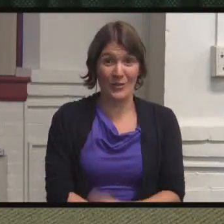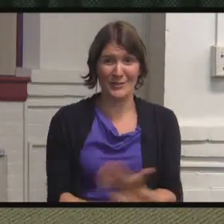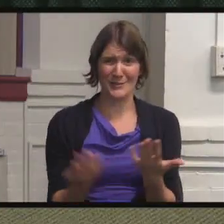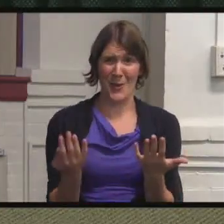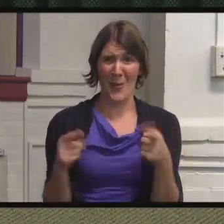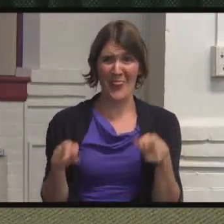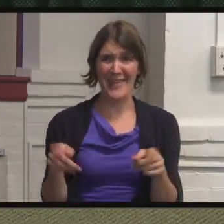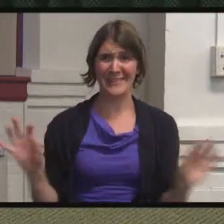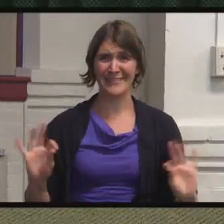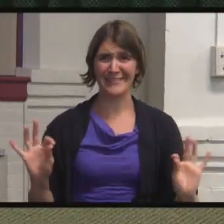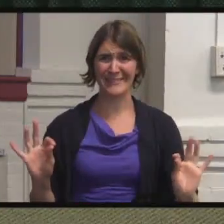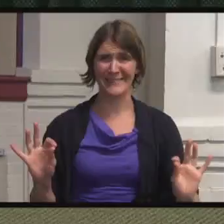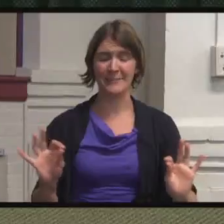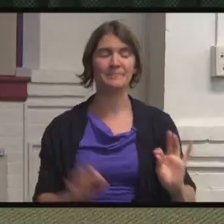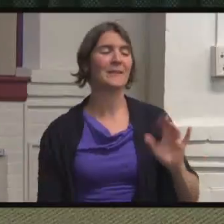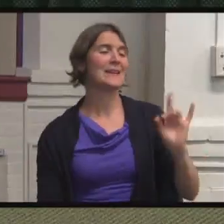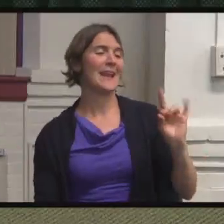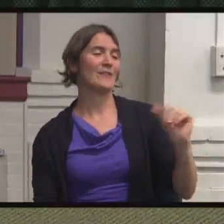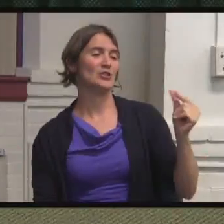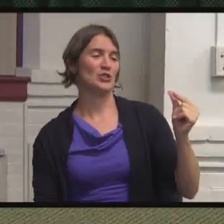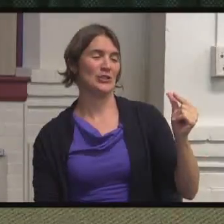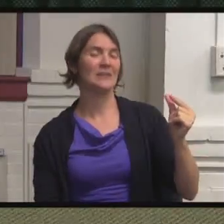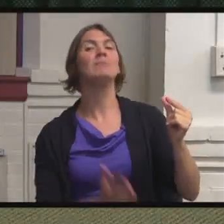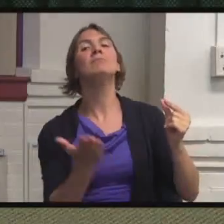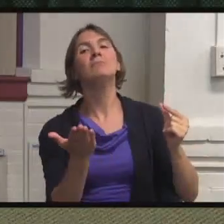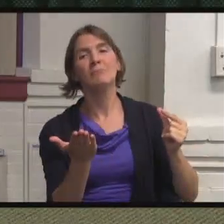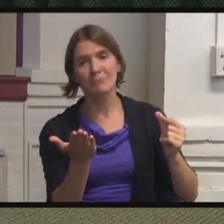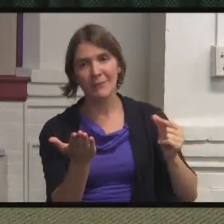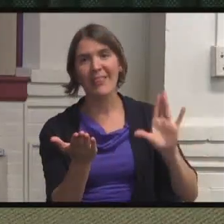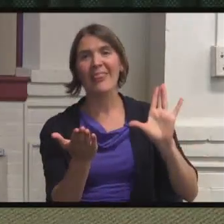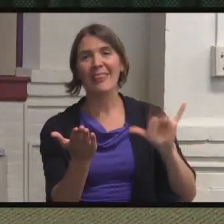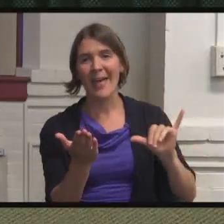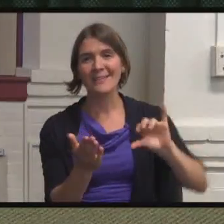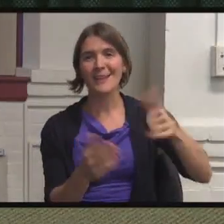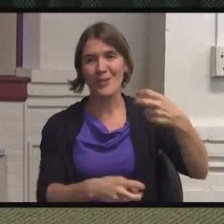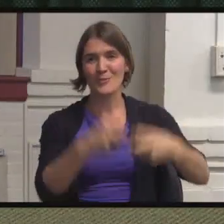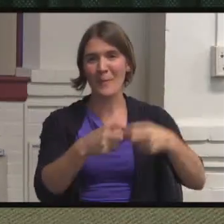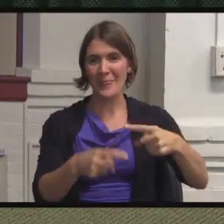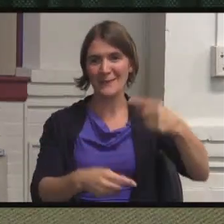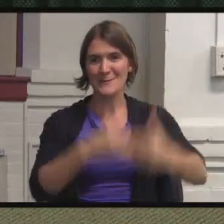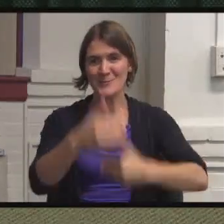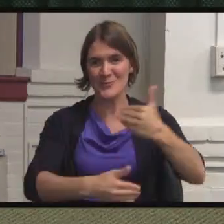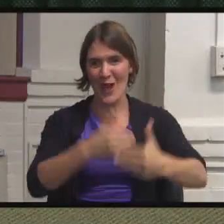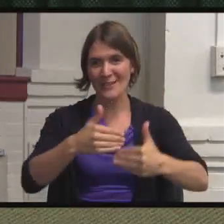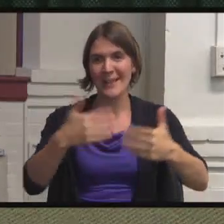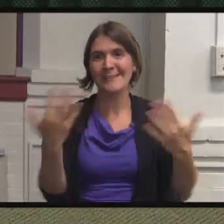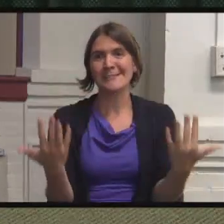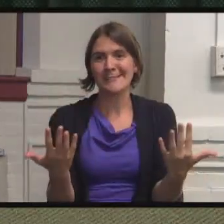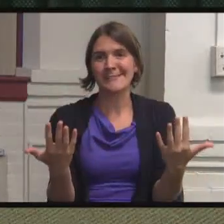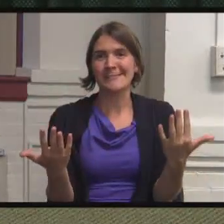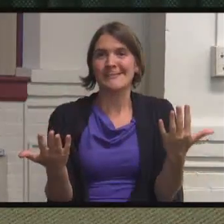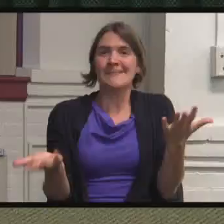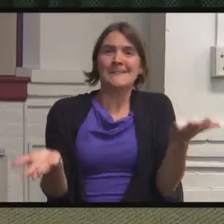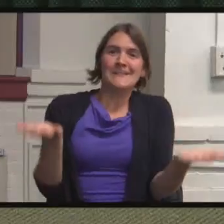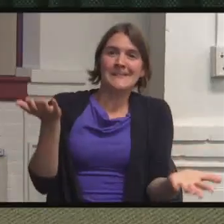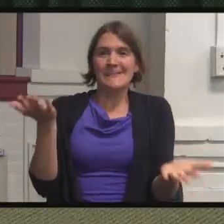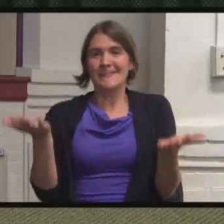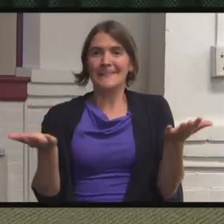That's where. Right, and that further points out an issue with this entire process. Right. And we should